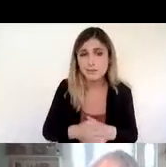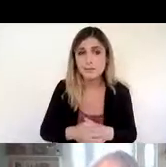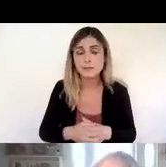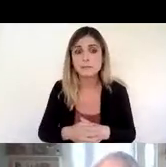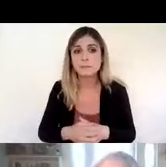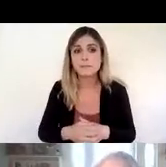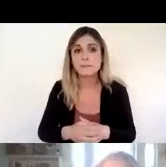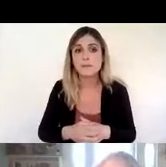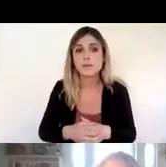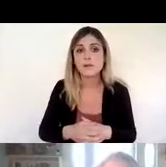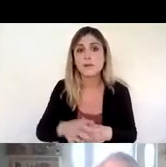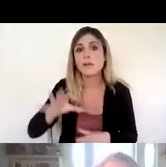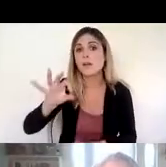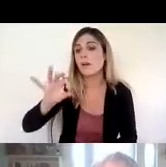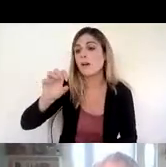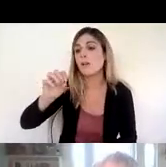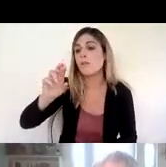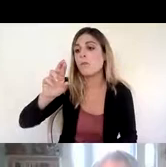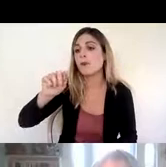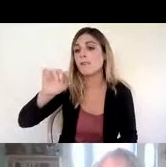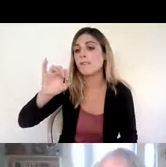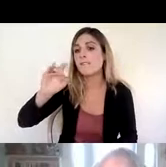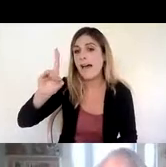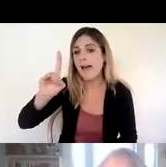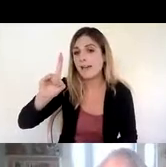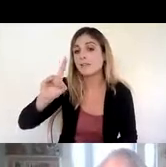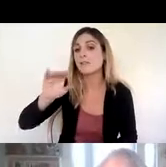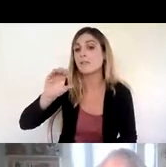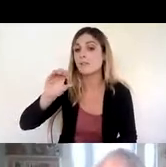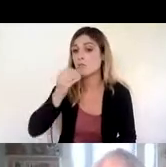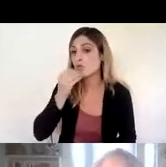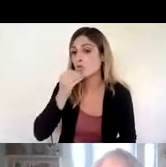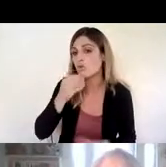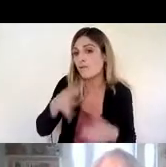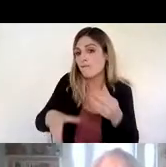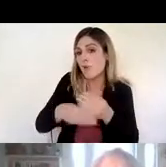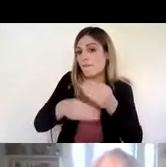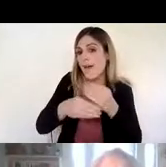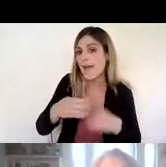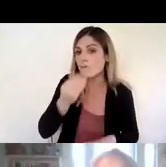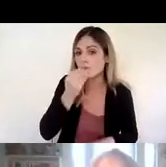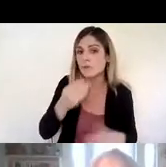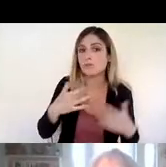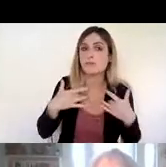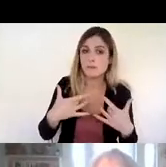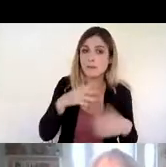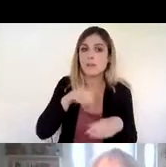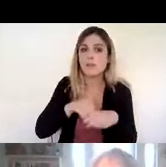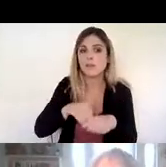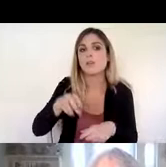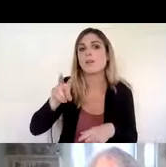Fortified foods usually contain vitamin D3, also called cholecalciferol, and